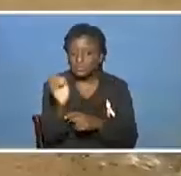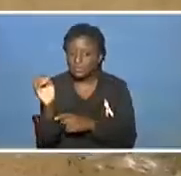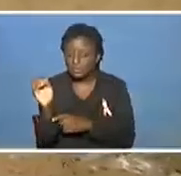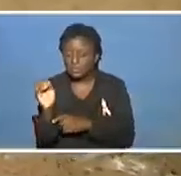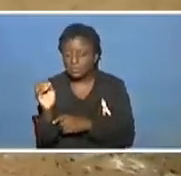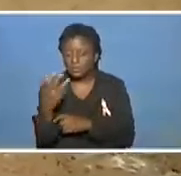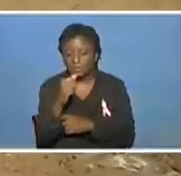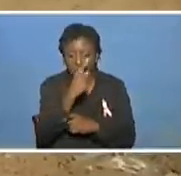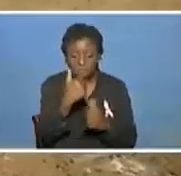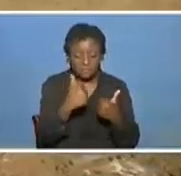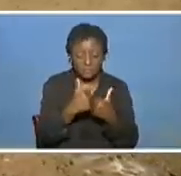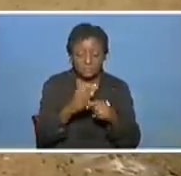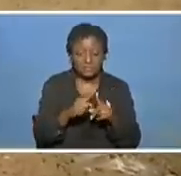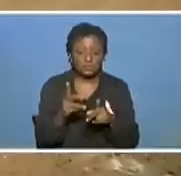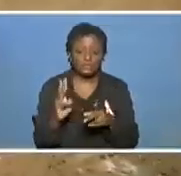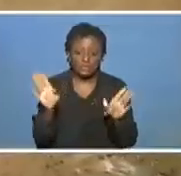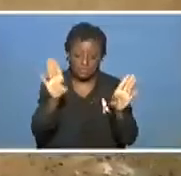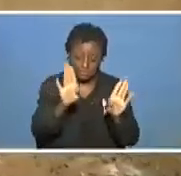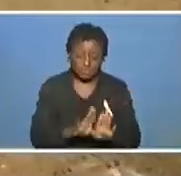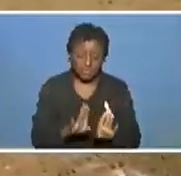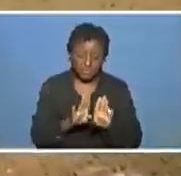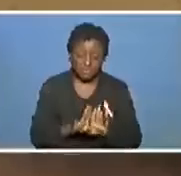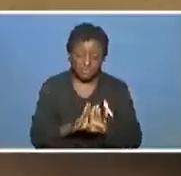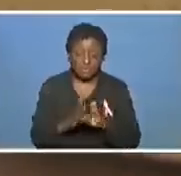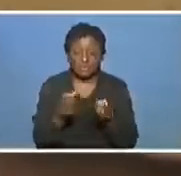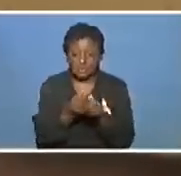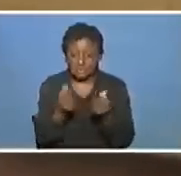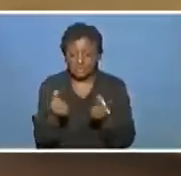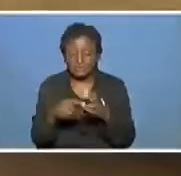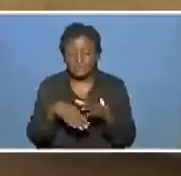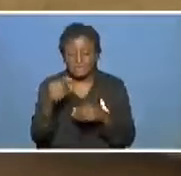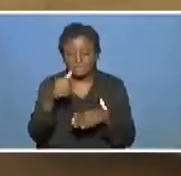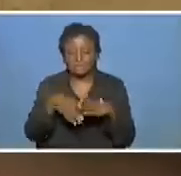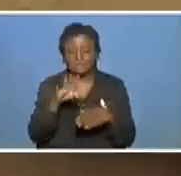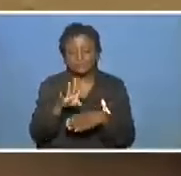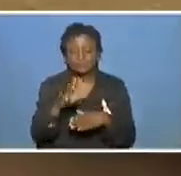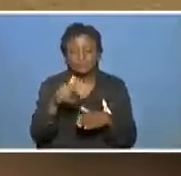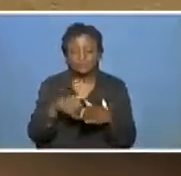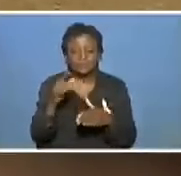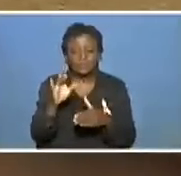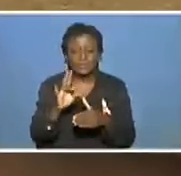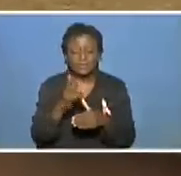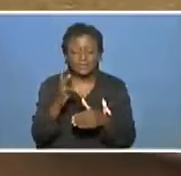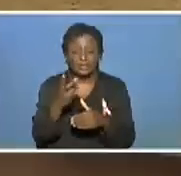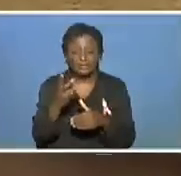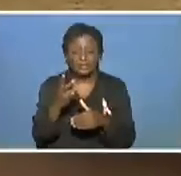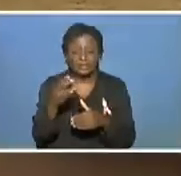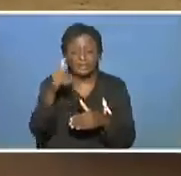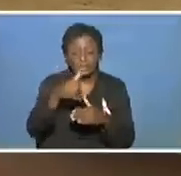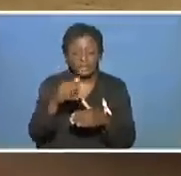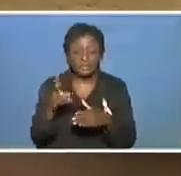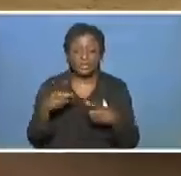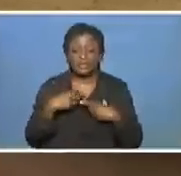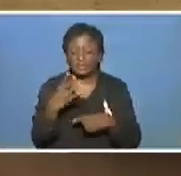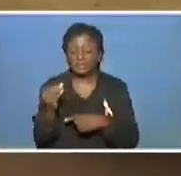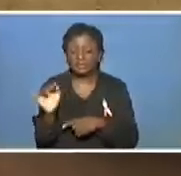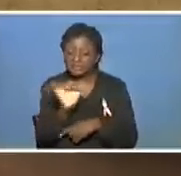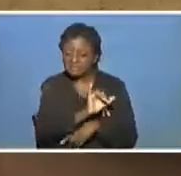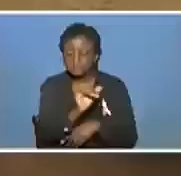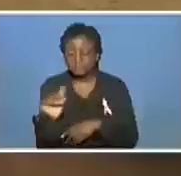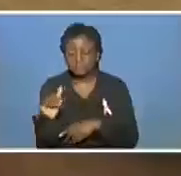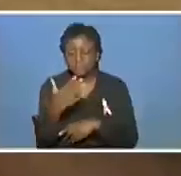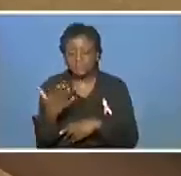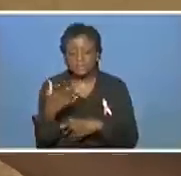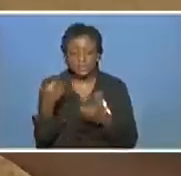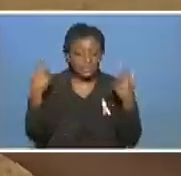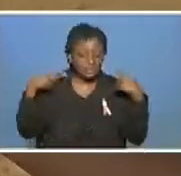game, but we shut the series out in 4. I mean, in the 7th inning, we had them, we was tied. Things just went haywire,